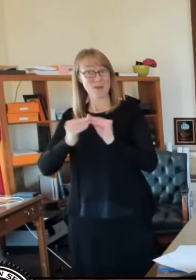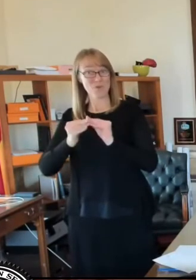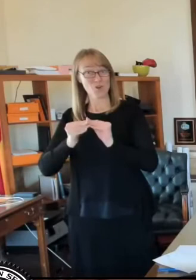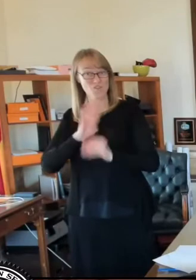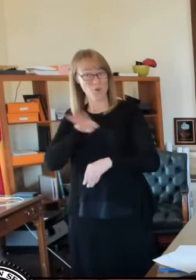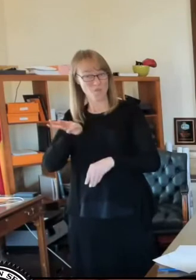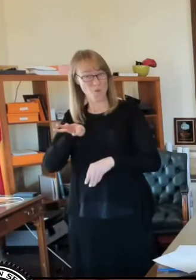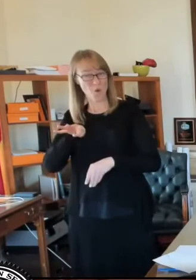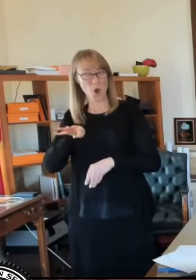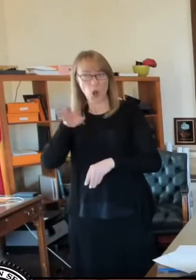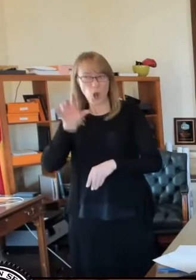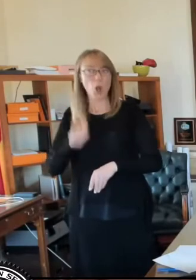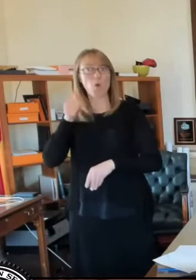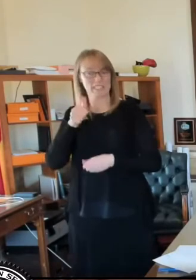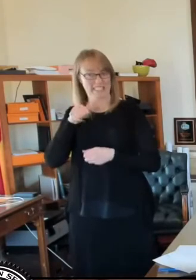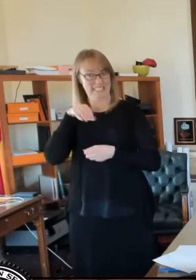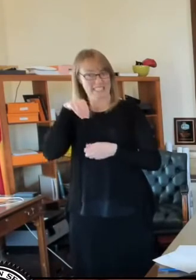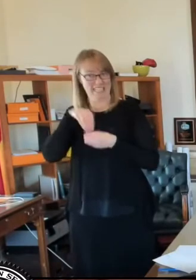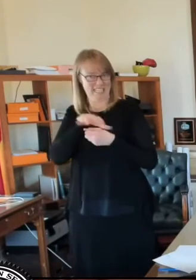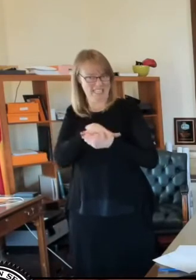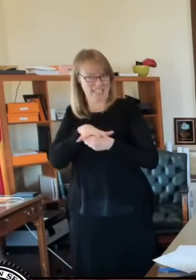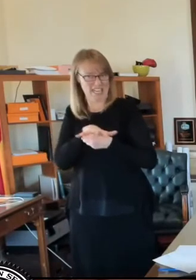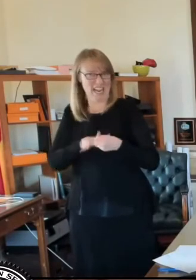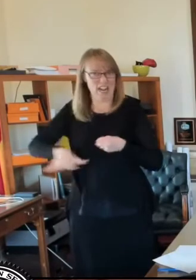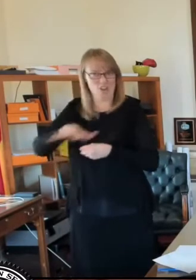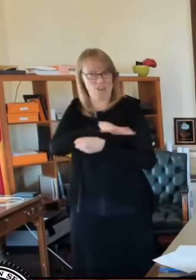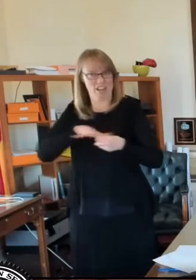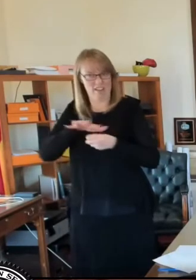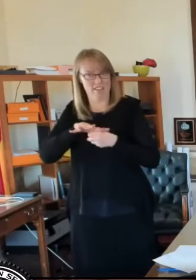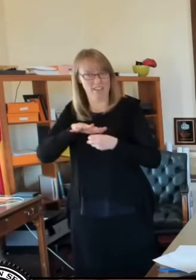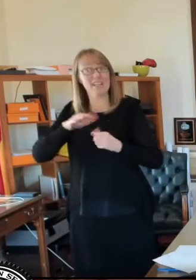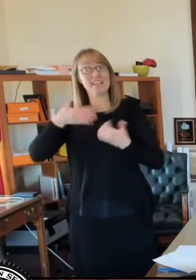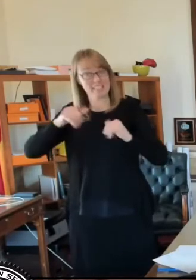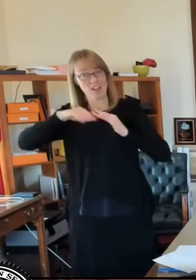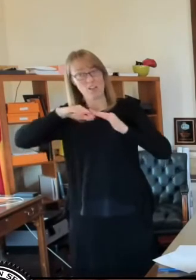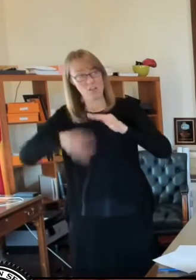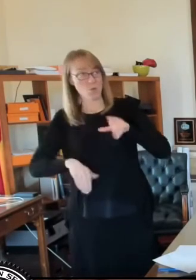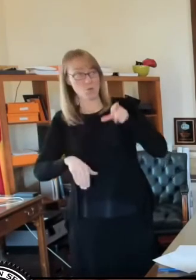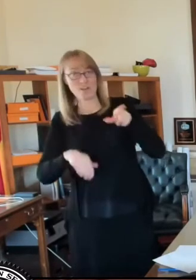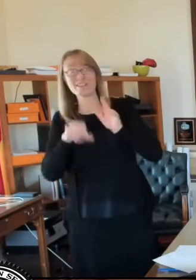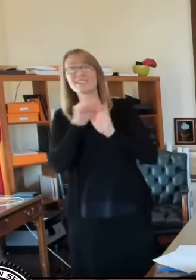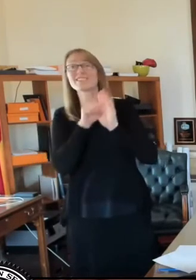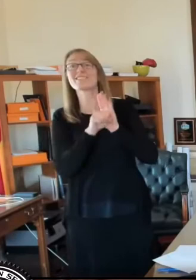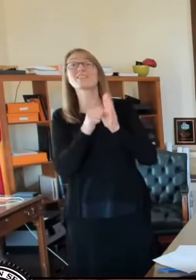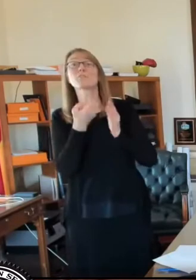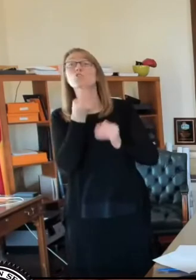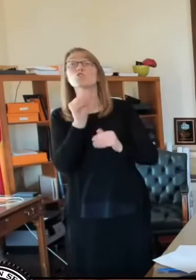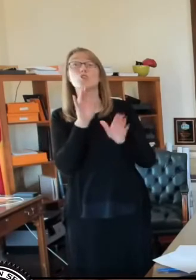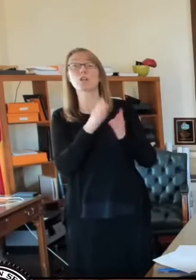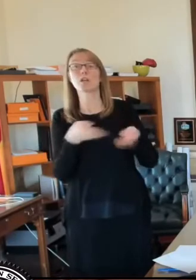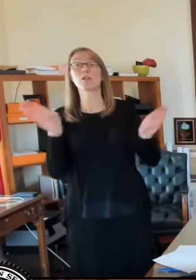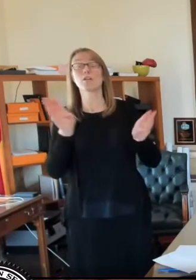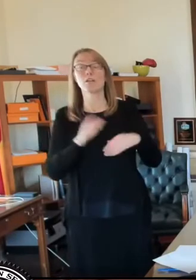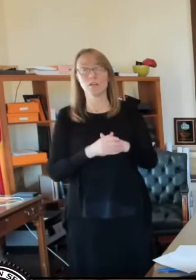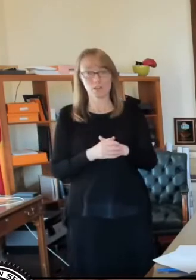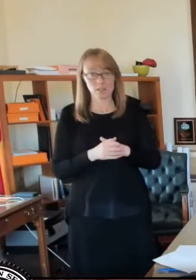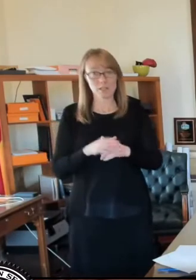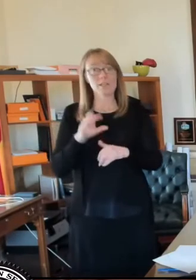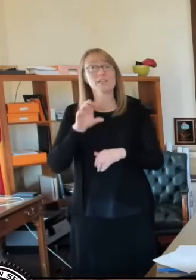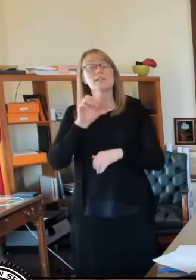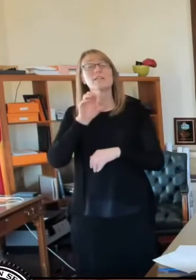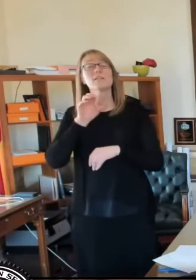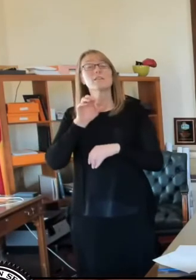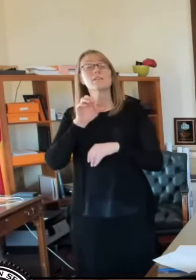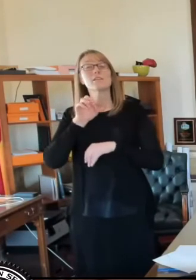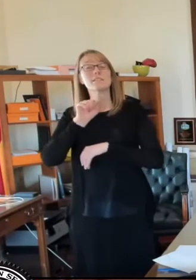by far and considerably lower than the state. The state's at 59. St. Louis County's at 60. St. Charles